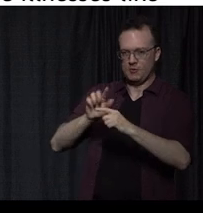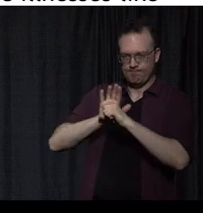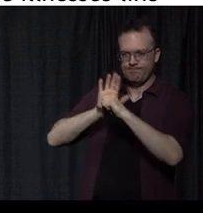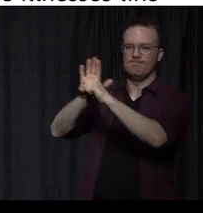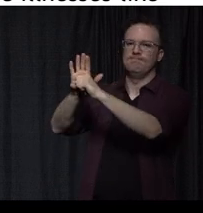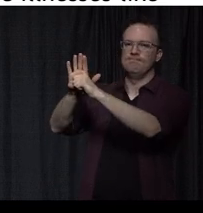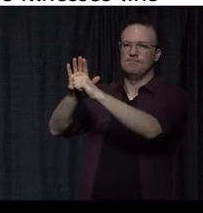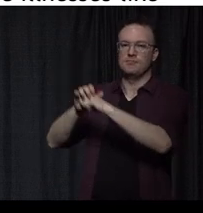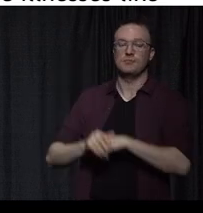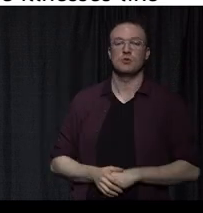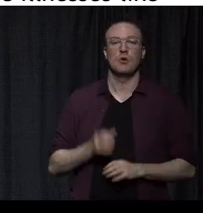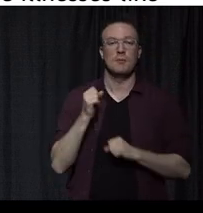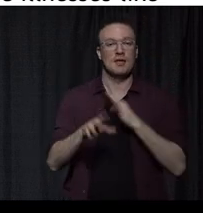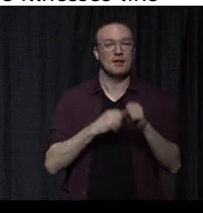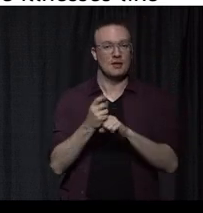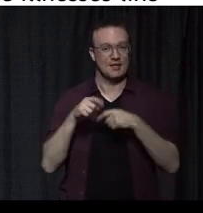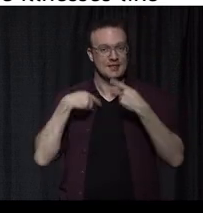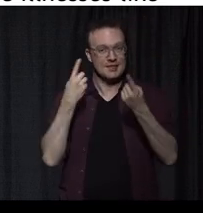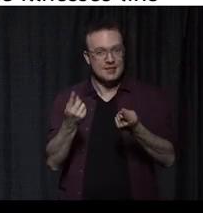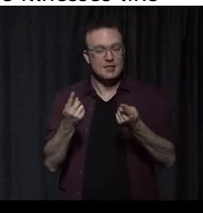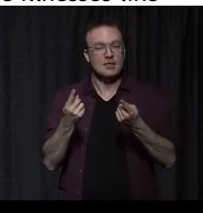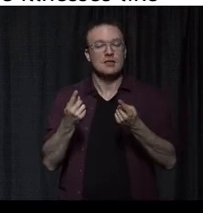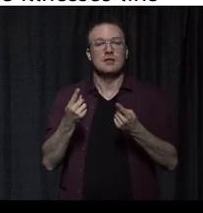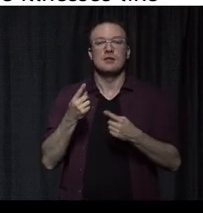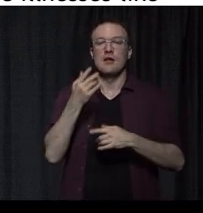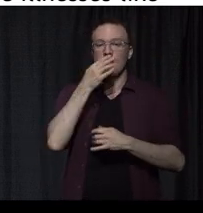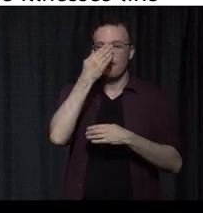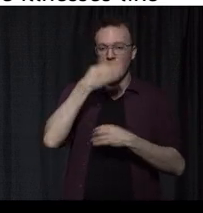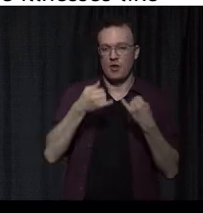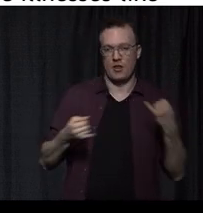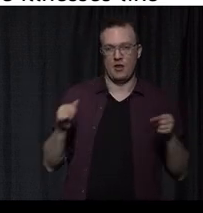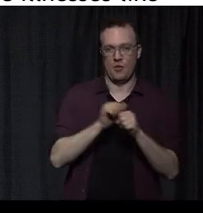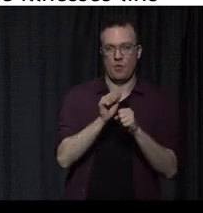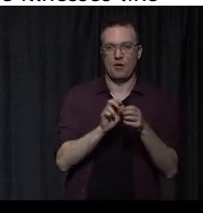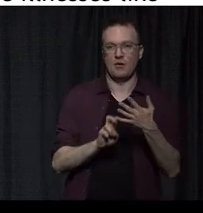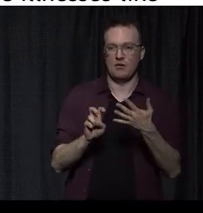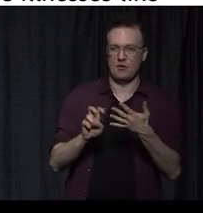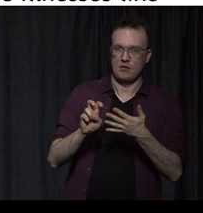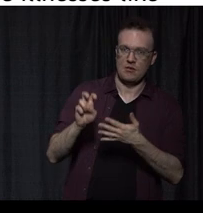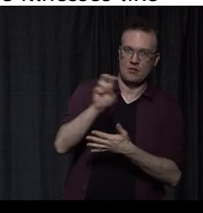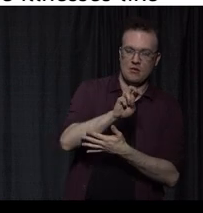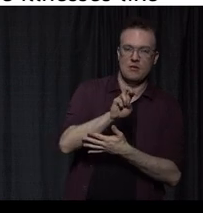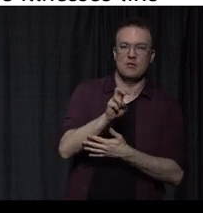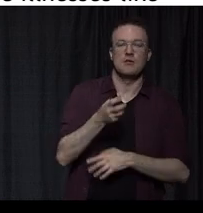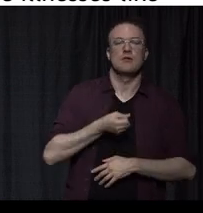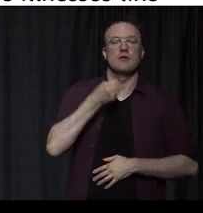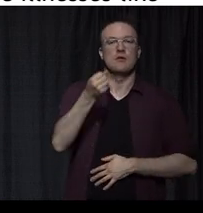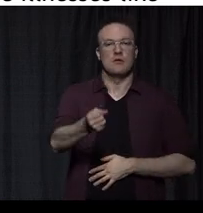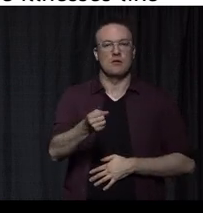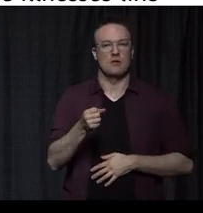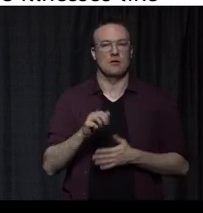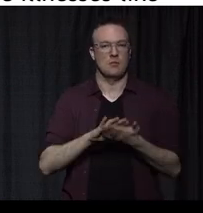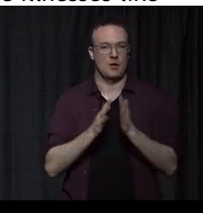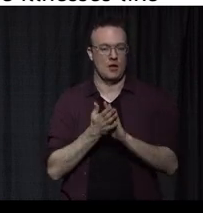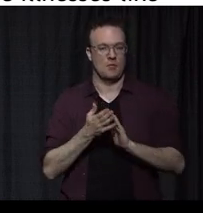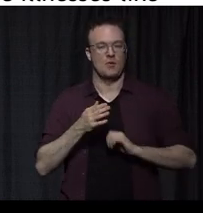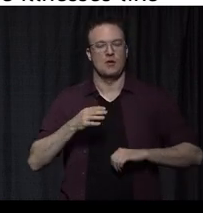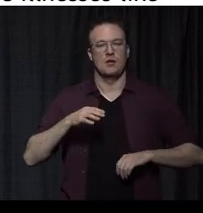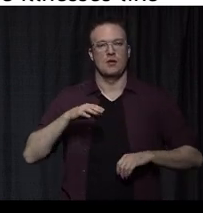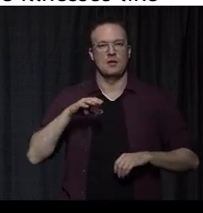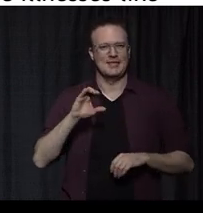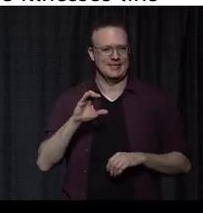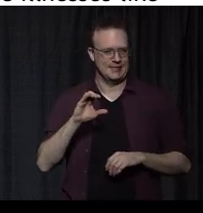frontline work, I started moving into mid and senior management roles and was eventually recruited to YWCA Canada as CEO, as you heard